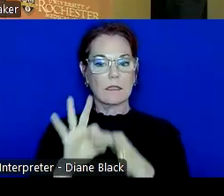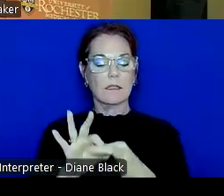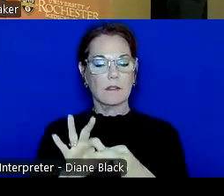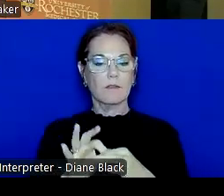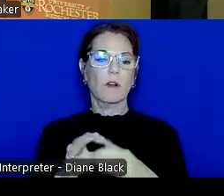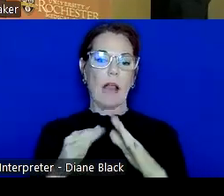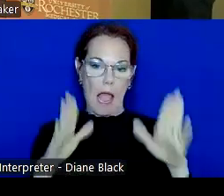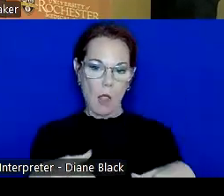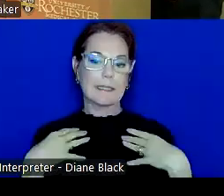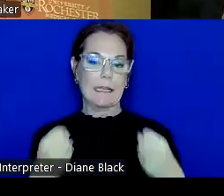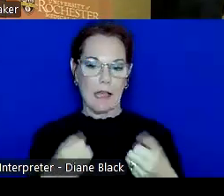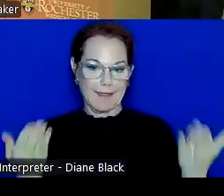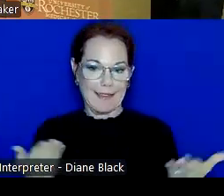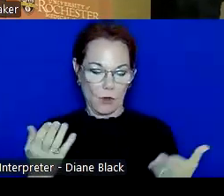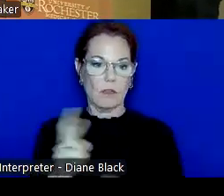Rochester?